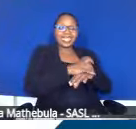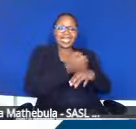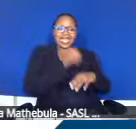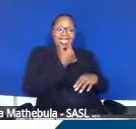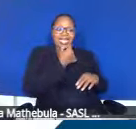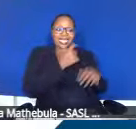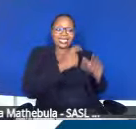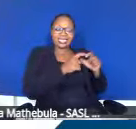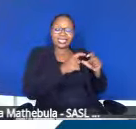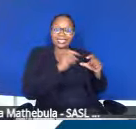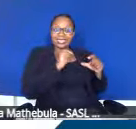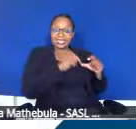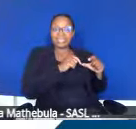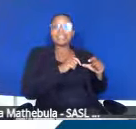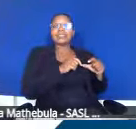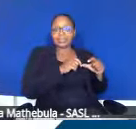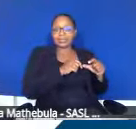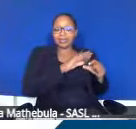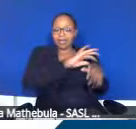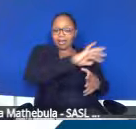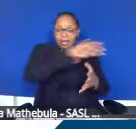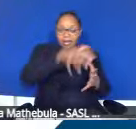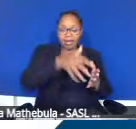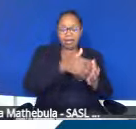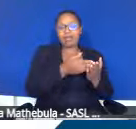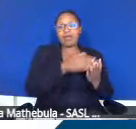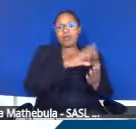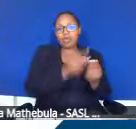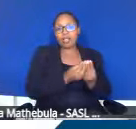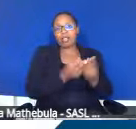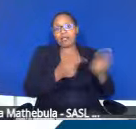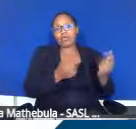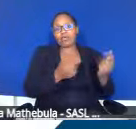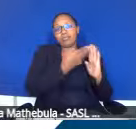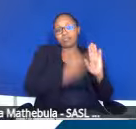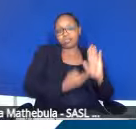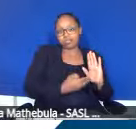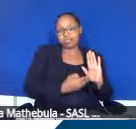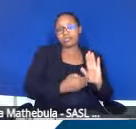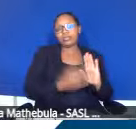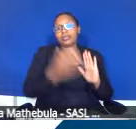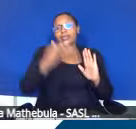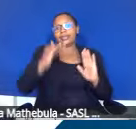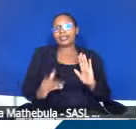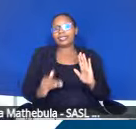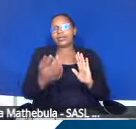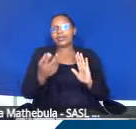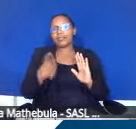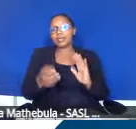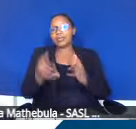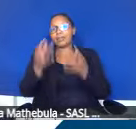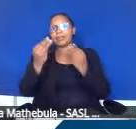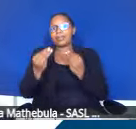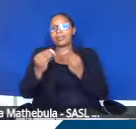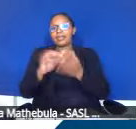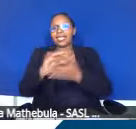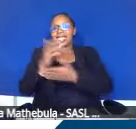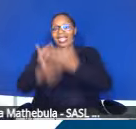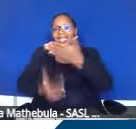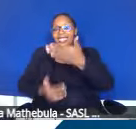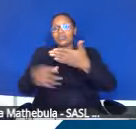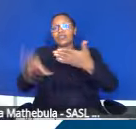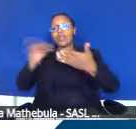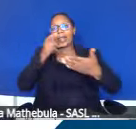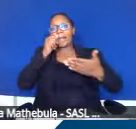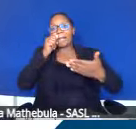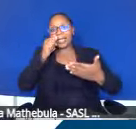Okay, a completed list of amounts that are submitted or to be recovered from the taxpayer's medical